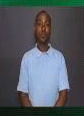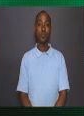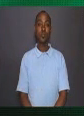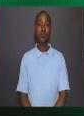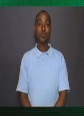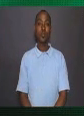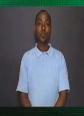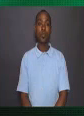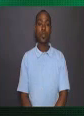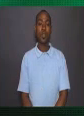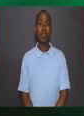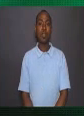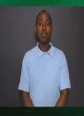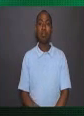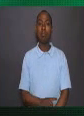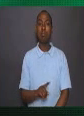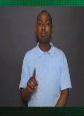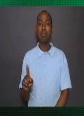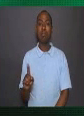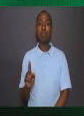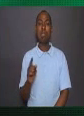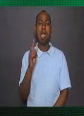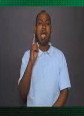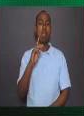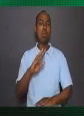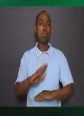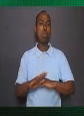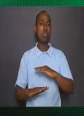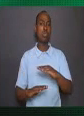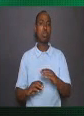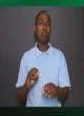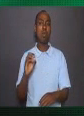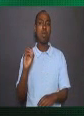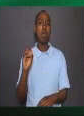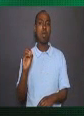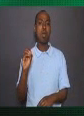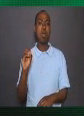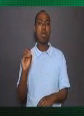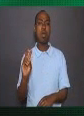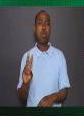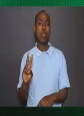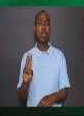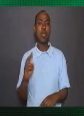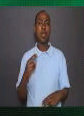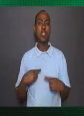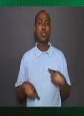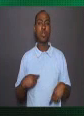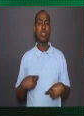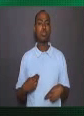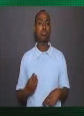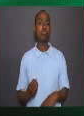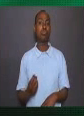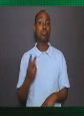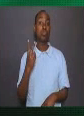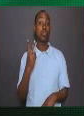There is not only one process of anaerobic respiration. There are